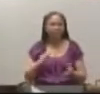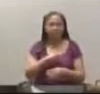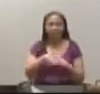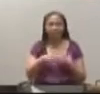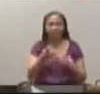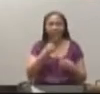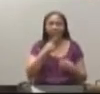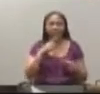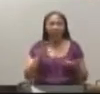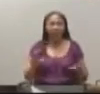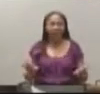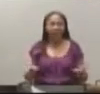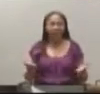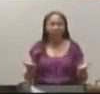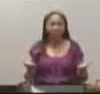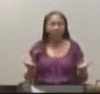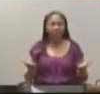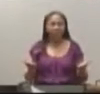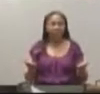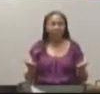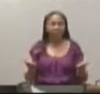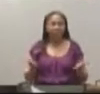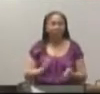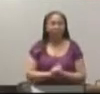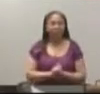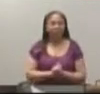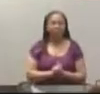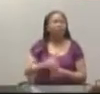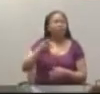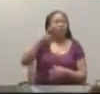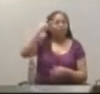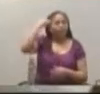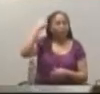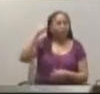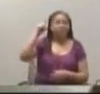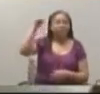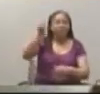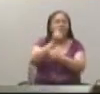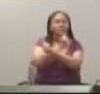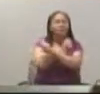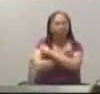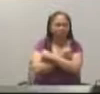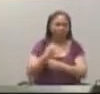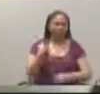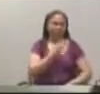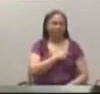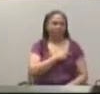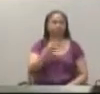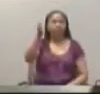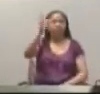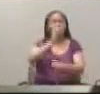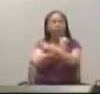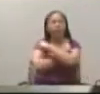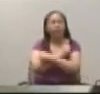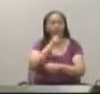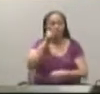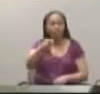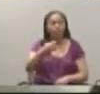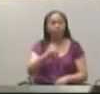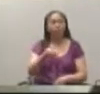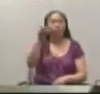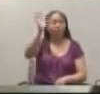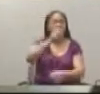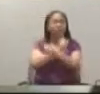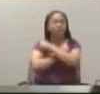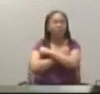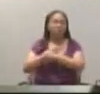I love. Out of love for you and for me. God's love searches